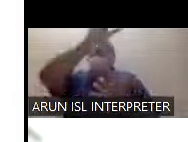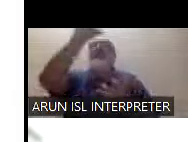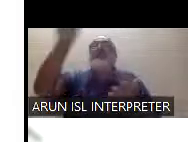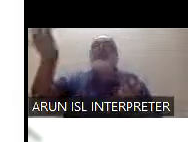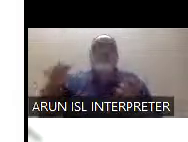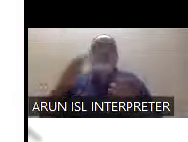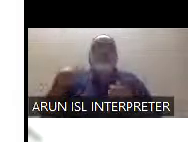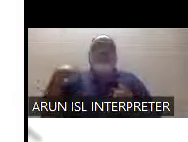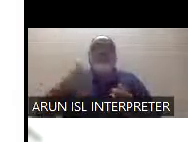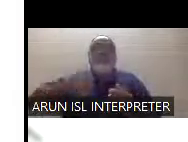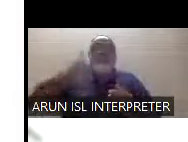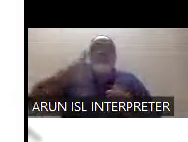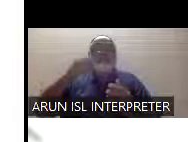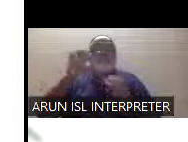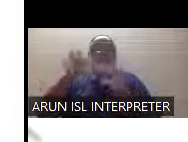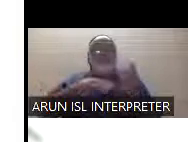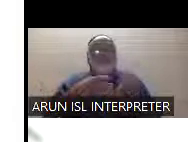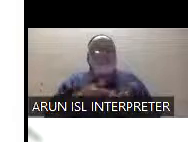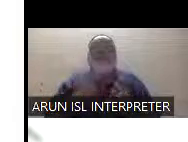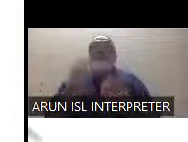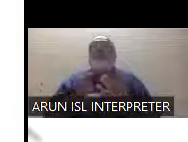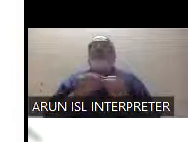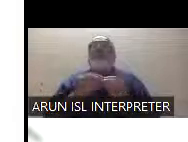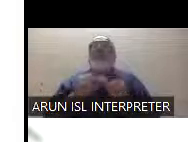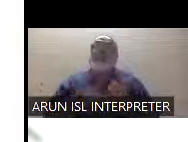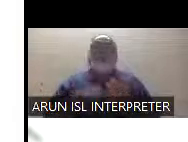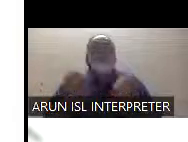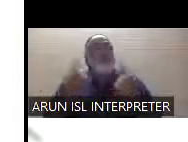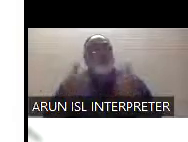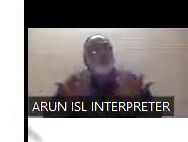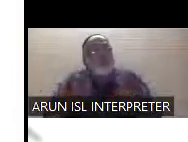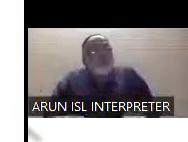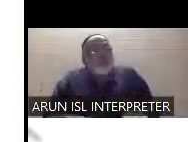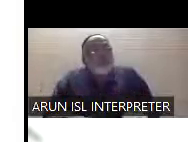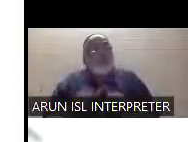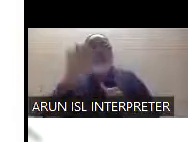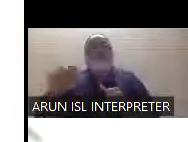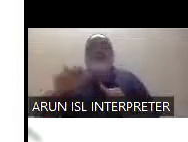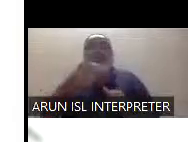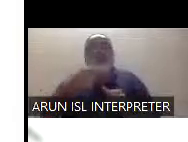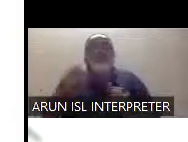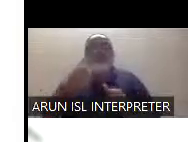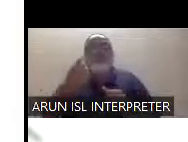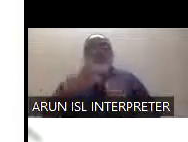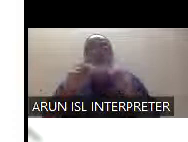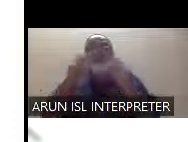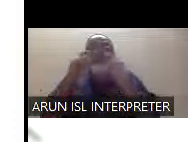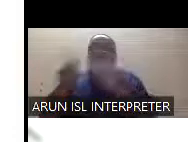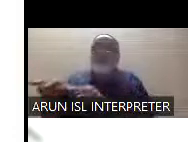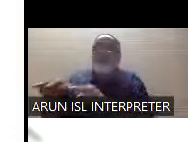So these are only the urban population. So Accessible India campaign is not even looking at rural